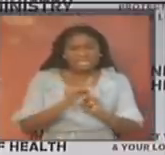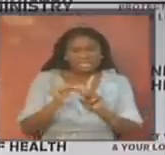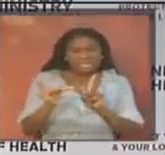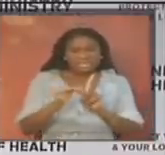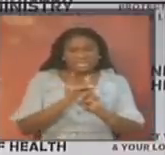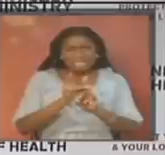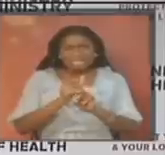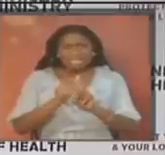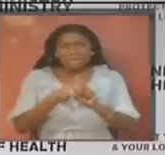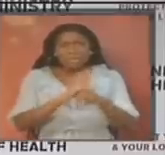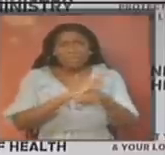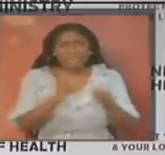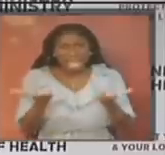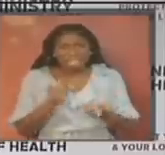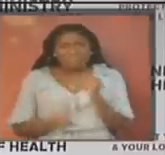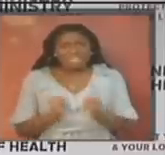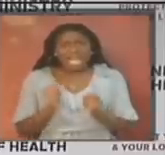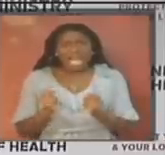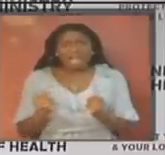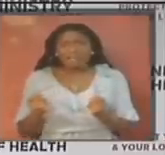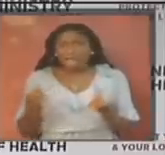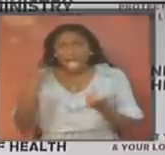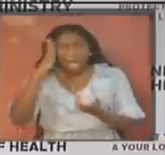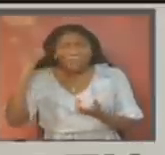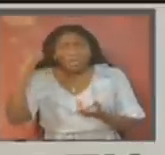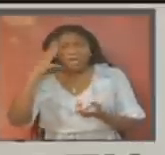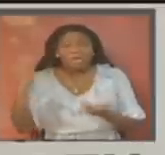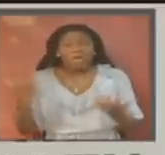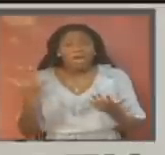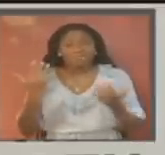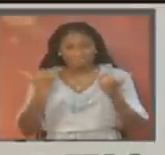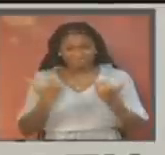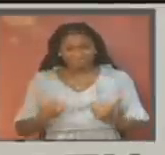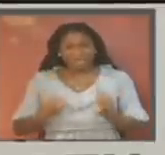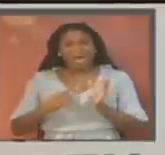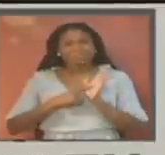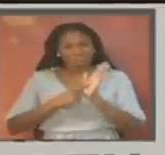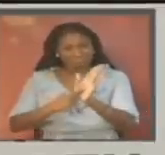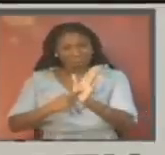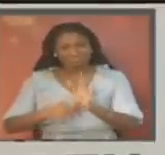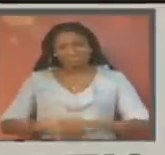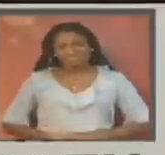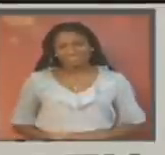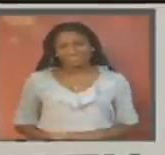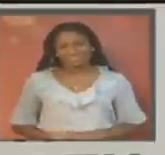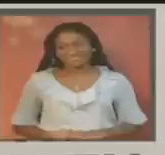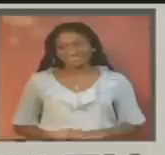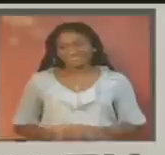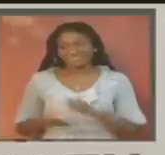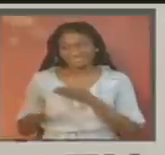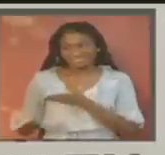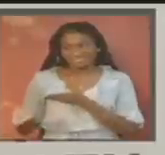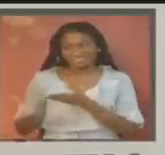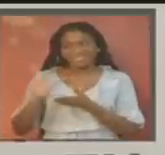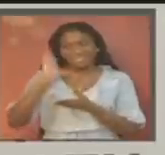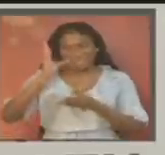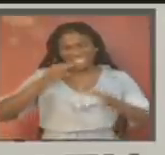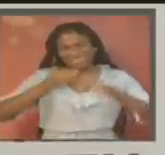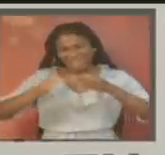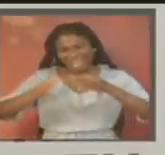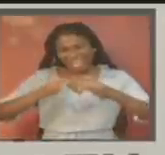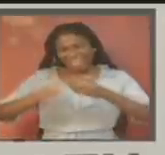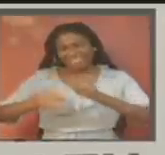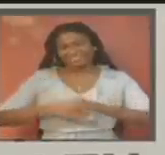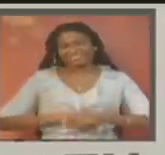have been coping. Dr. Paul. All right, thank you very much, Al. Chief Medical Officer,